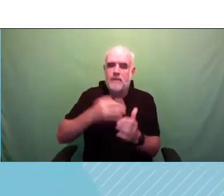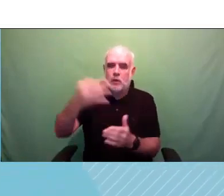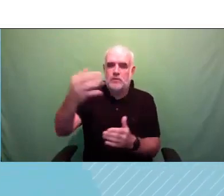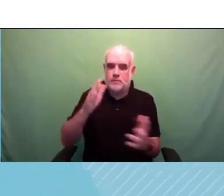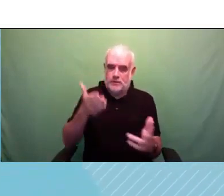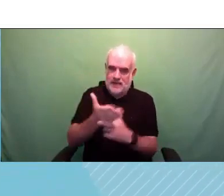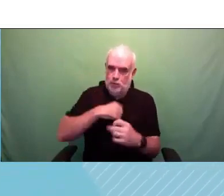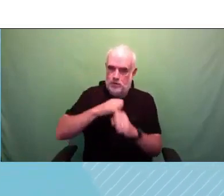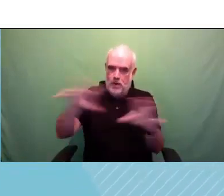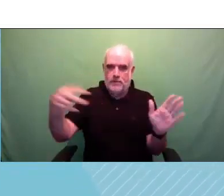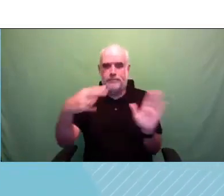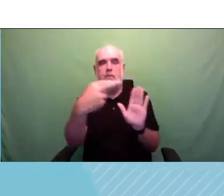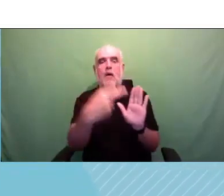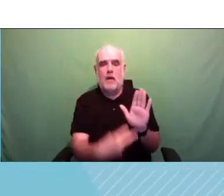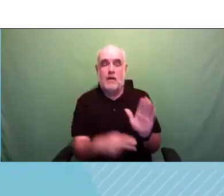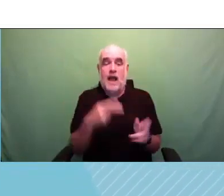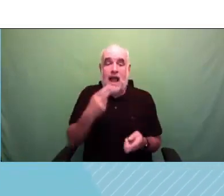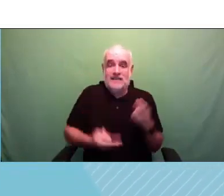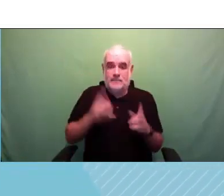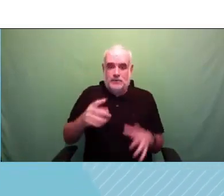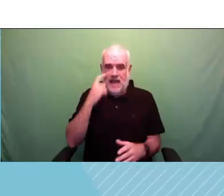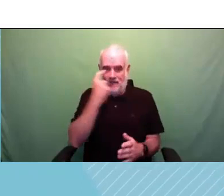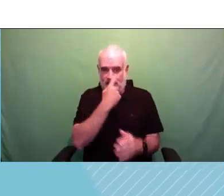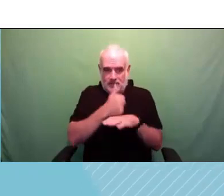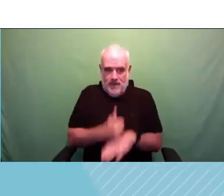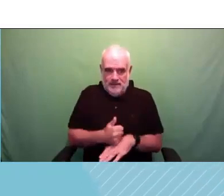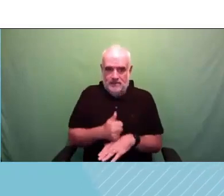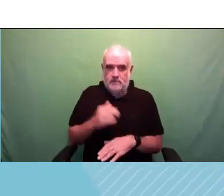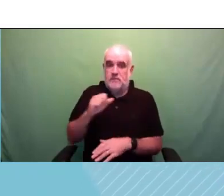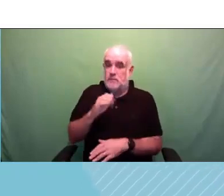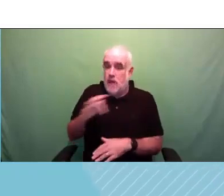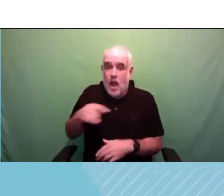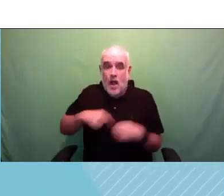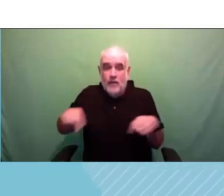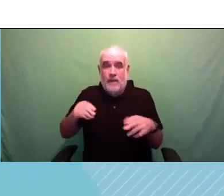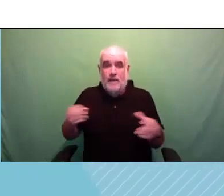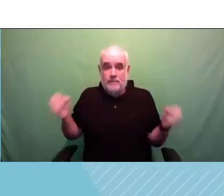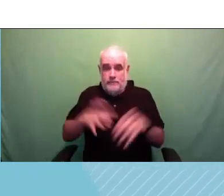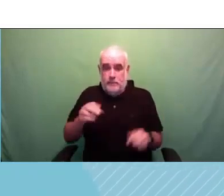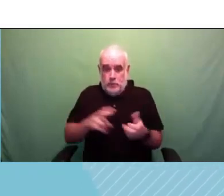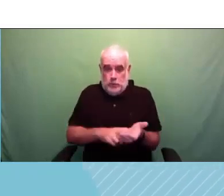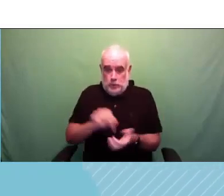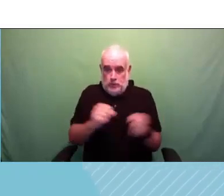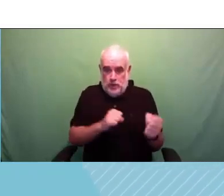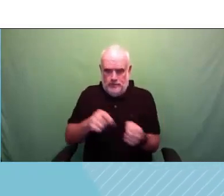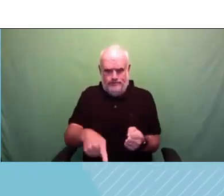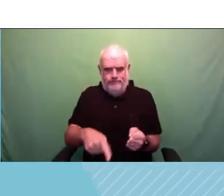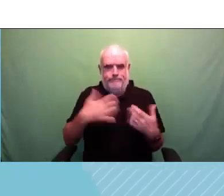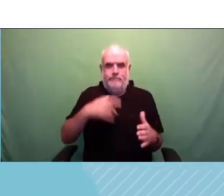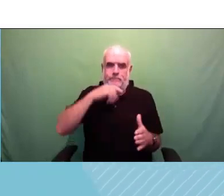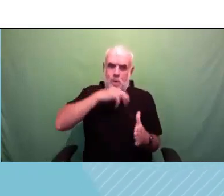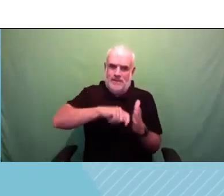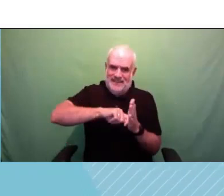to the public. The assessment should be based on evidence. Input from staff and people who use your services is